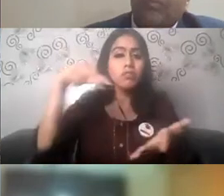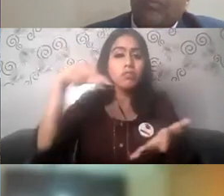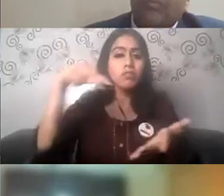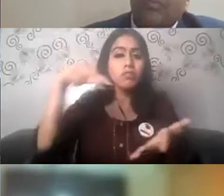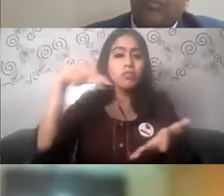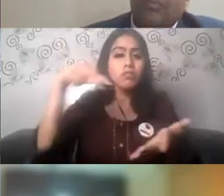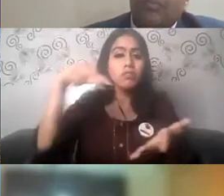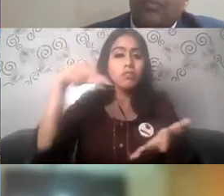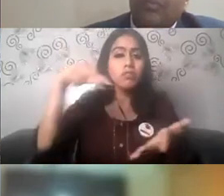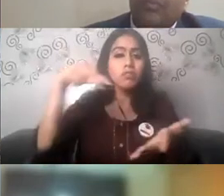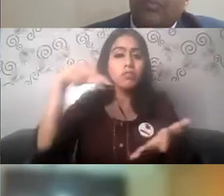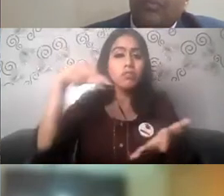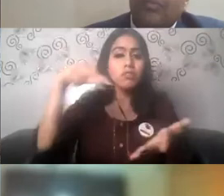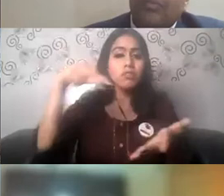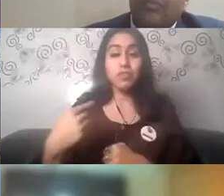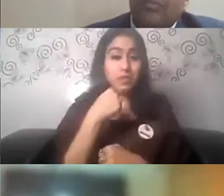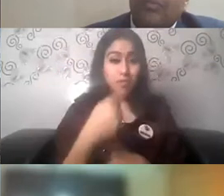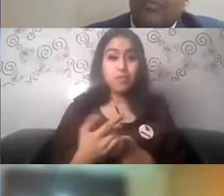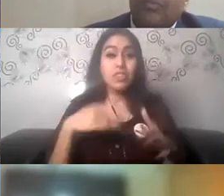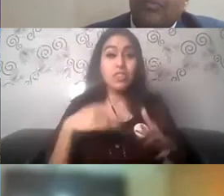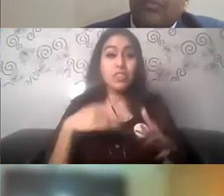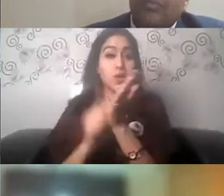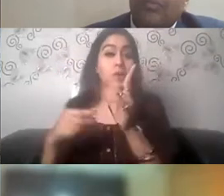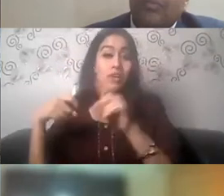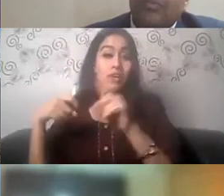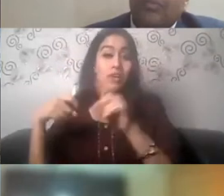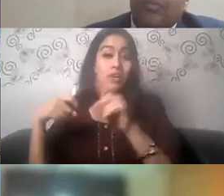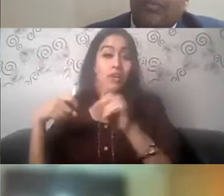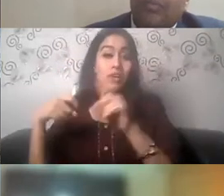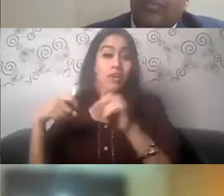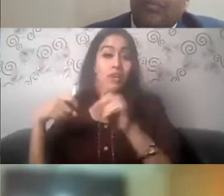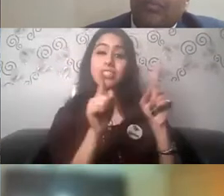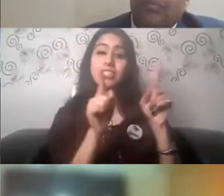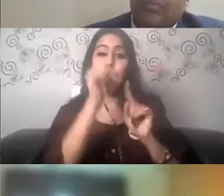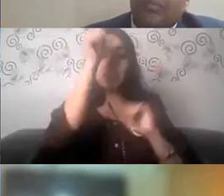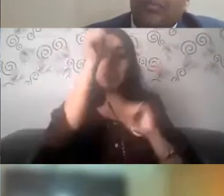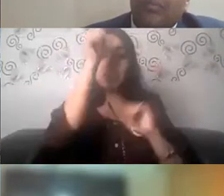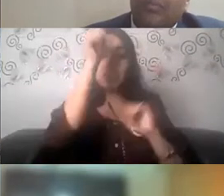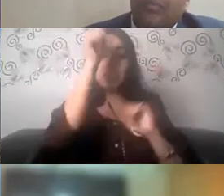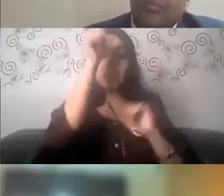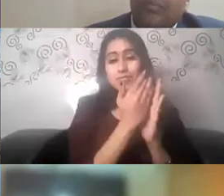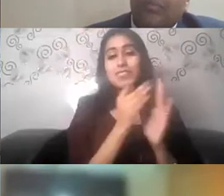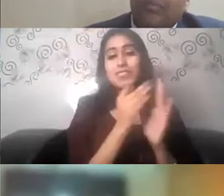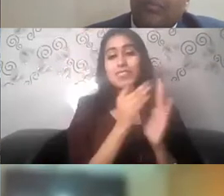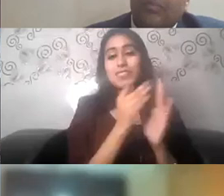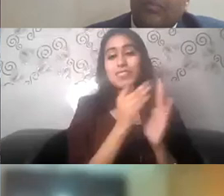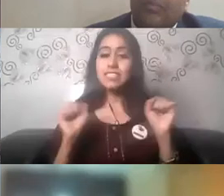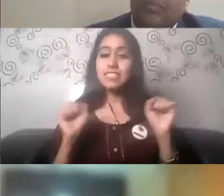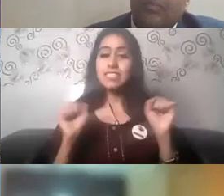and donate generously for the UK growth and the growth in India. That's a very pleasing thing for me. People